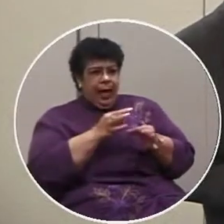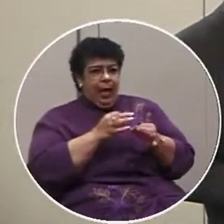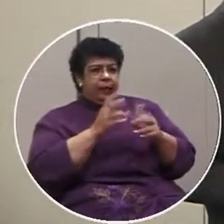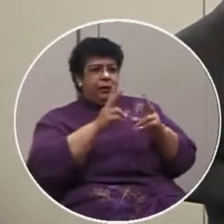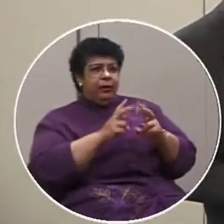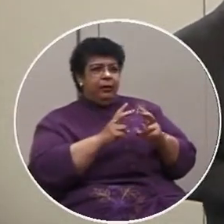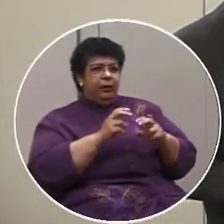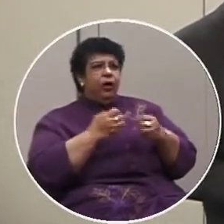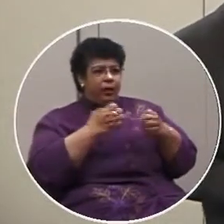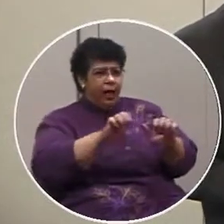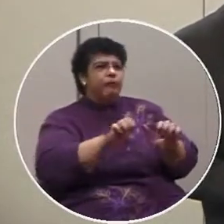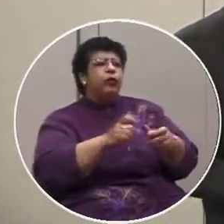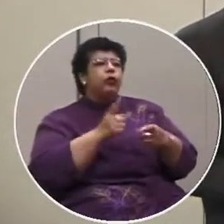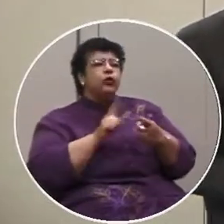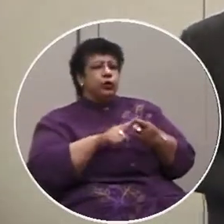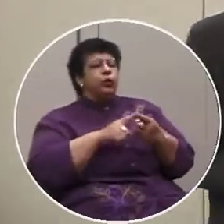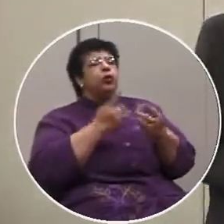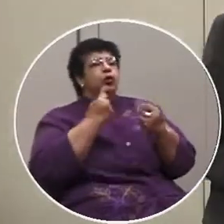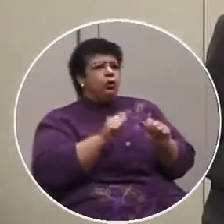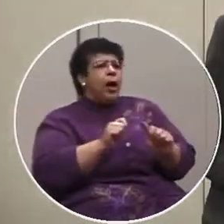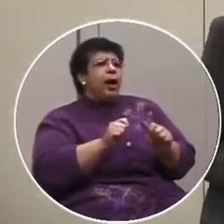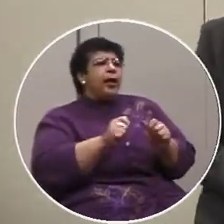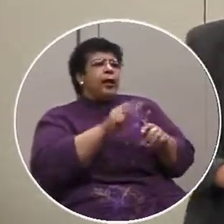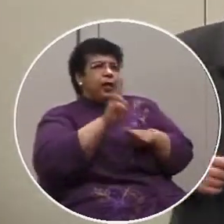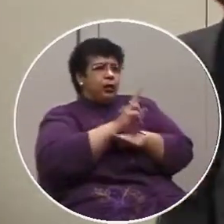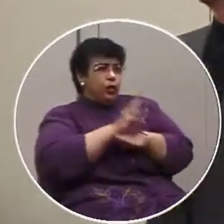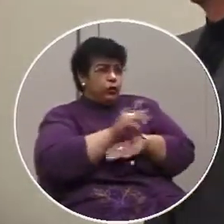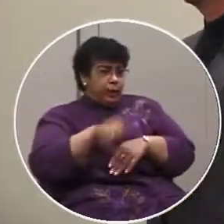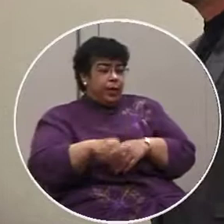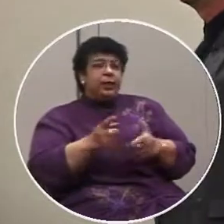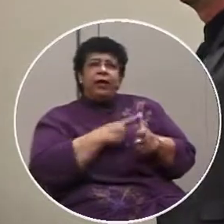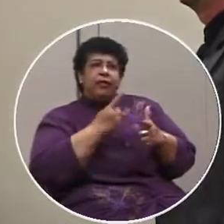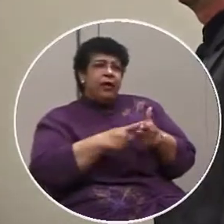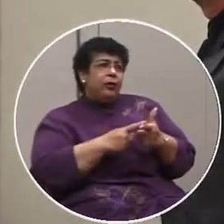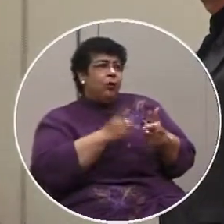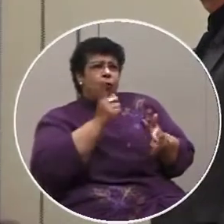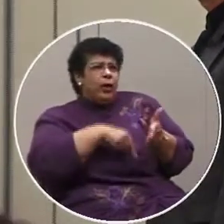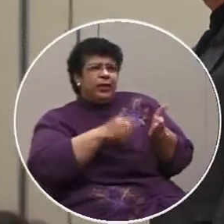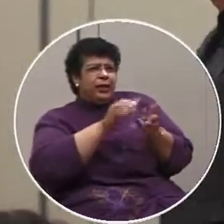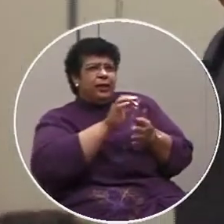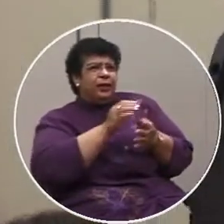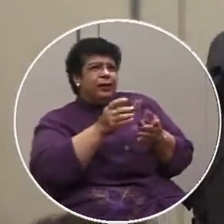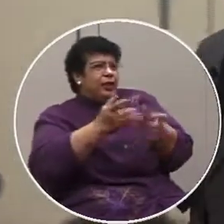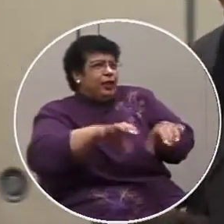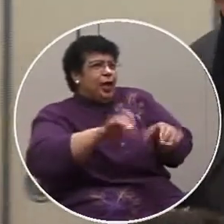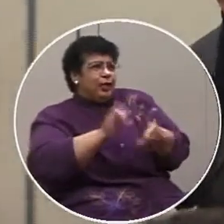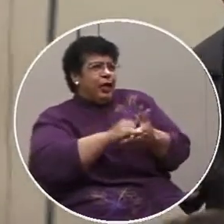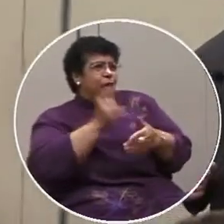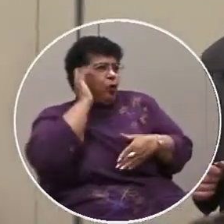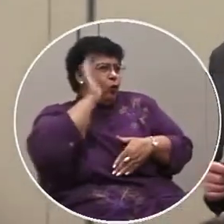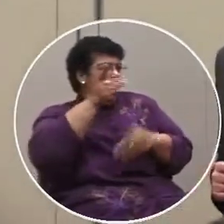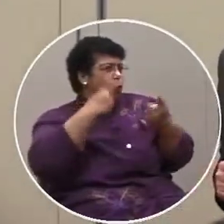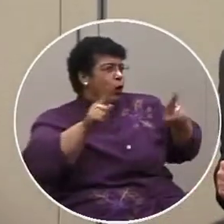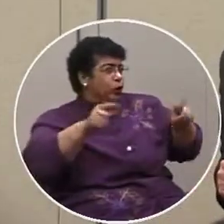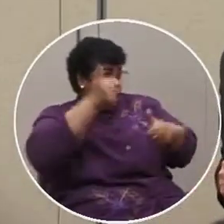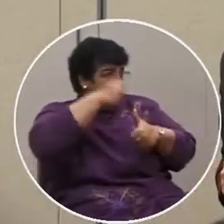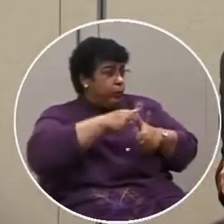function to the support plan, what's the chances that your support plan will work? Do you remember this?